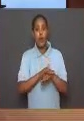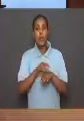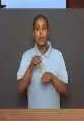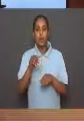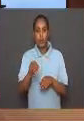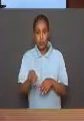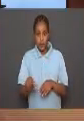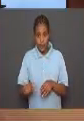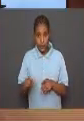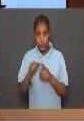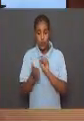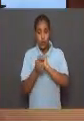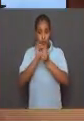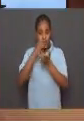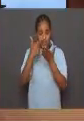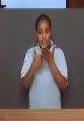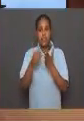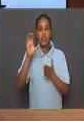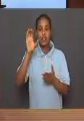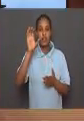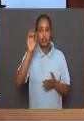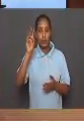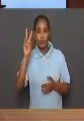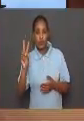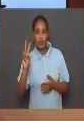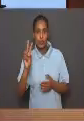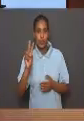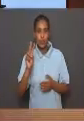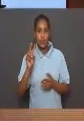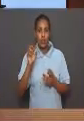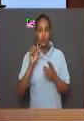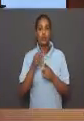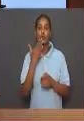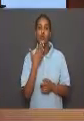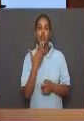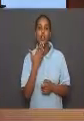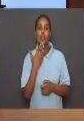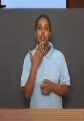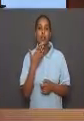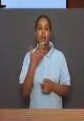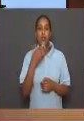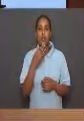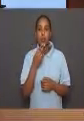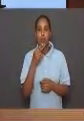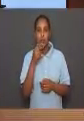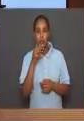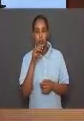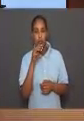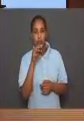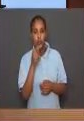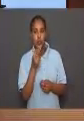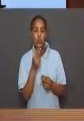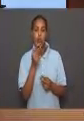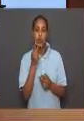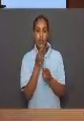plants to convert this carbon dioxide into sugars, proteins, and